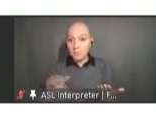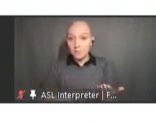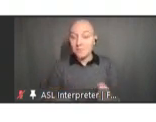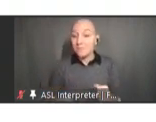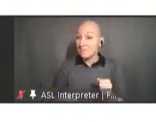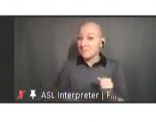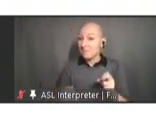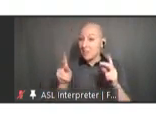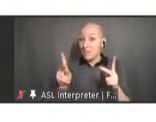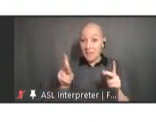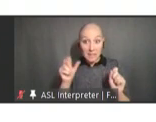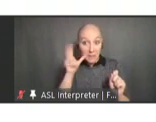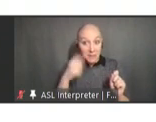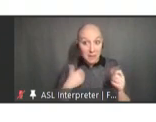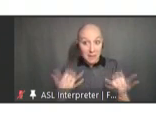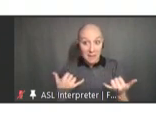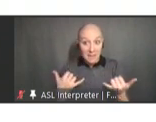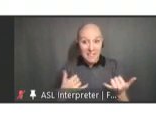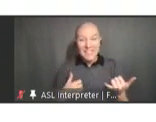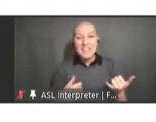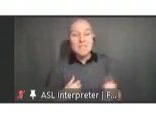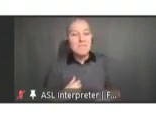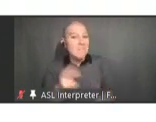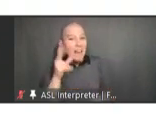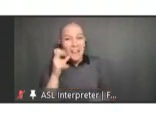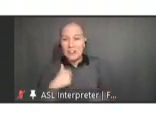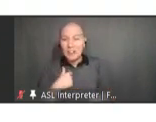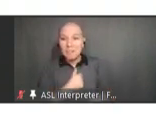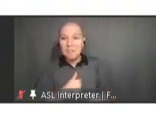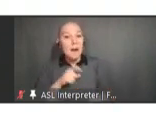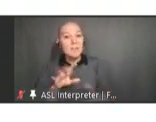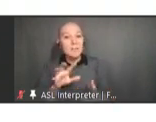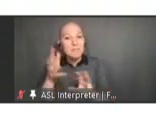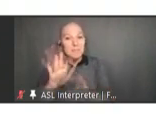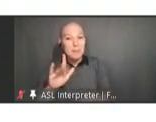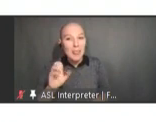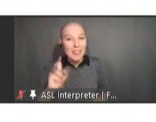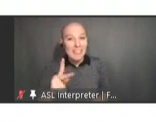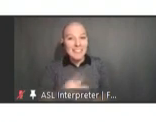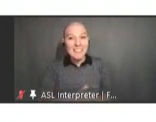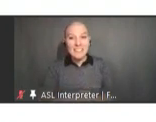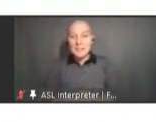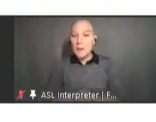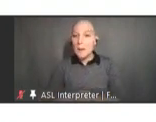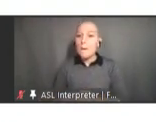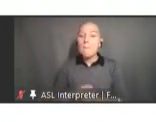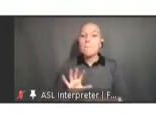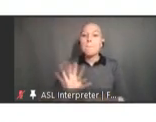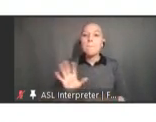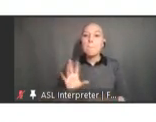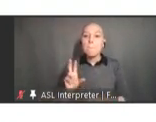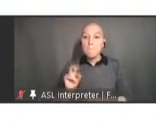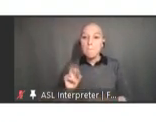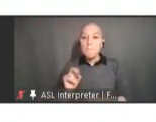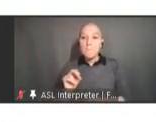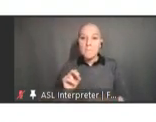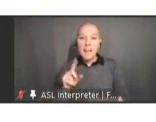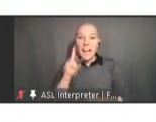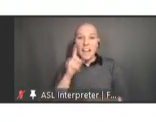now? I hear you. I must have messed up your link. You're good. No, I think it was the dreaded double muting.